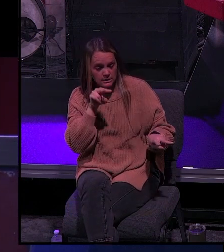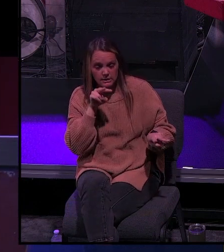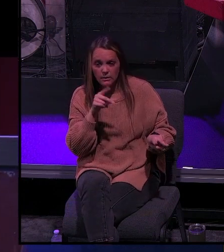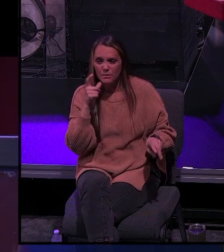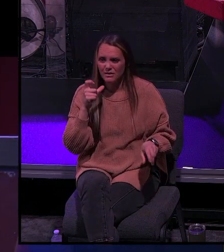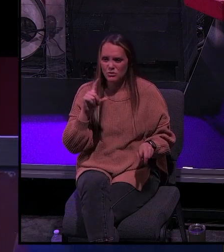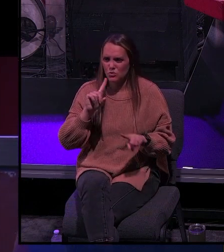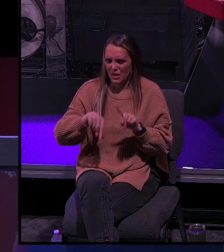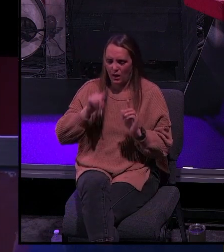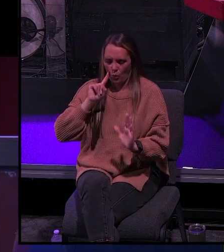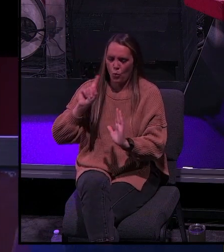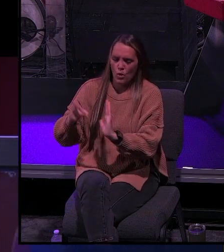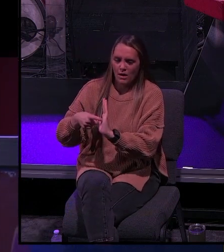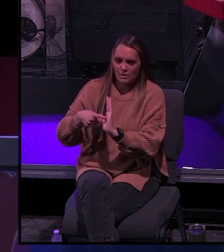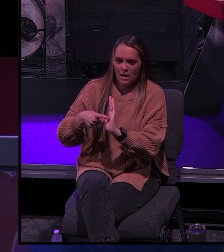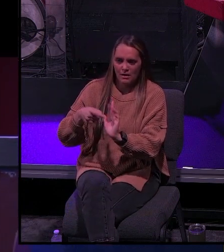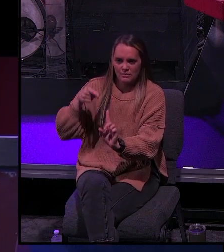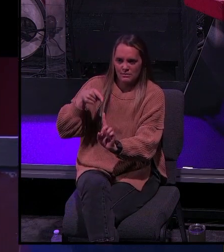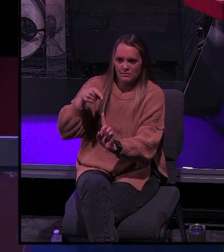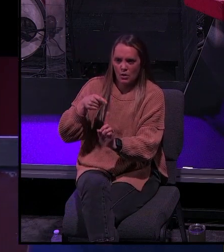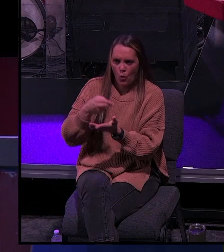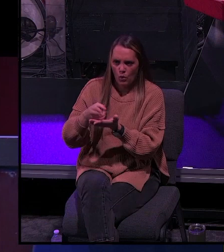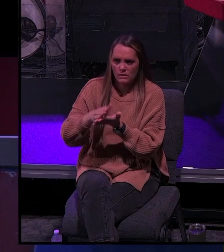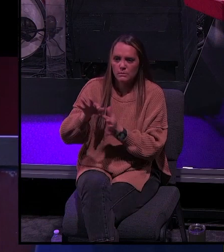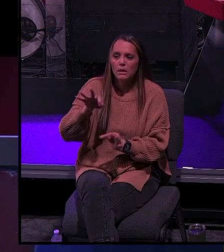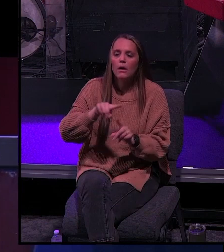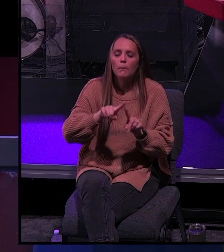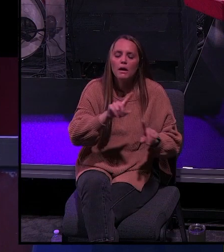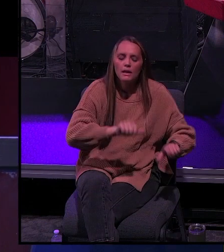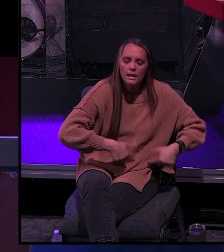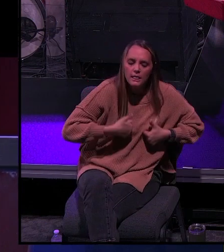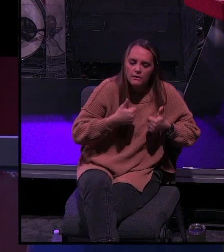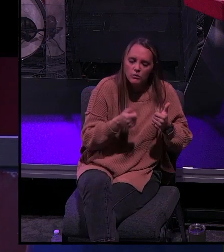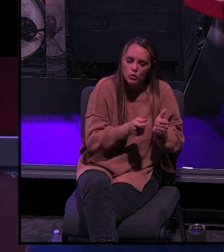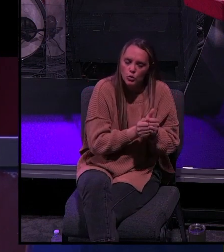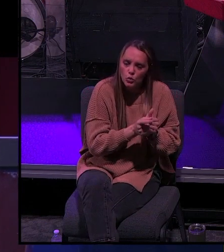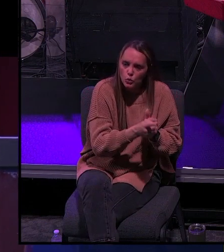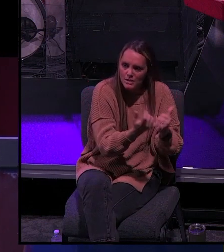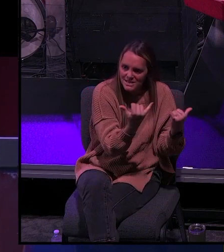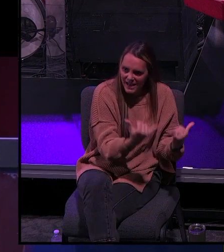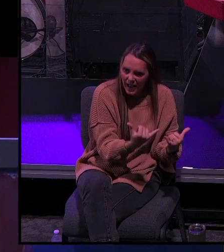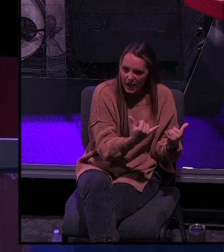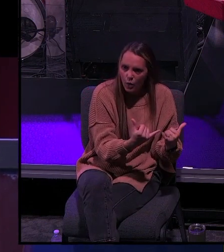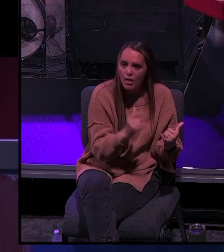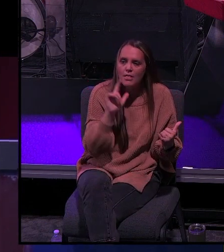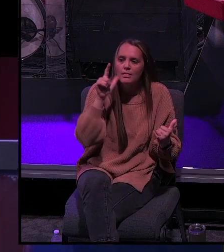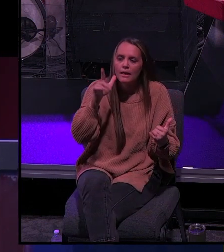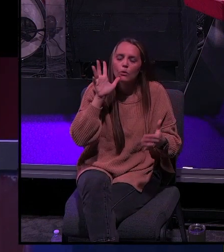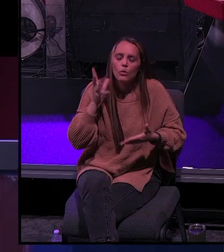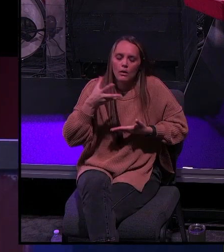you now. So He's talking about Himself. He lives with you now, and later He will be in you.